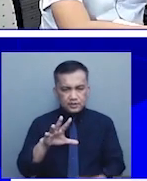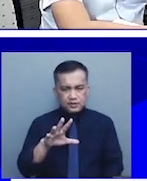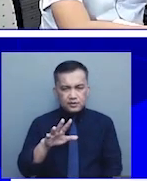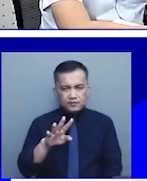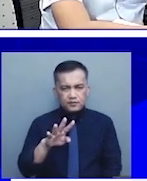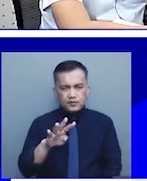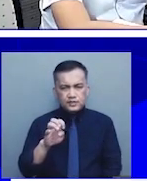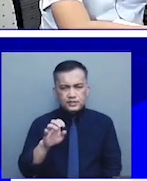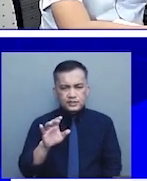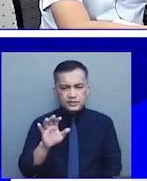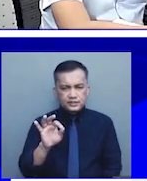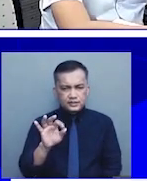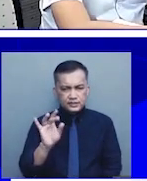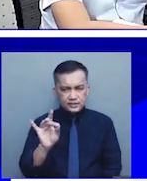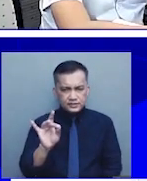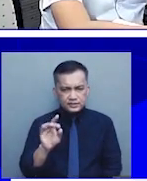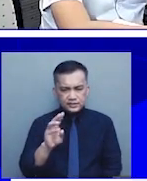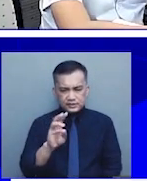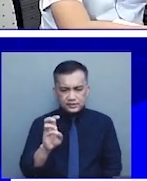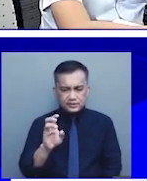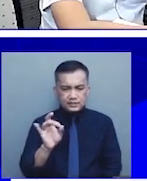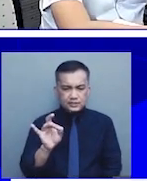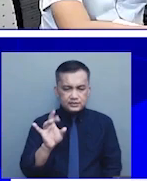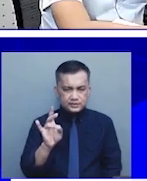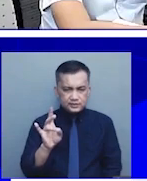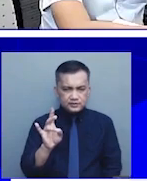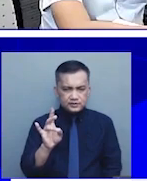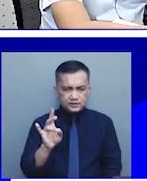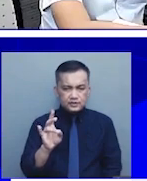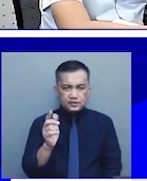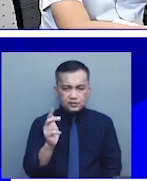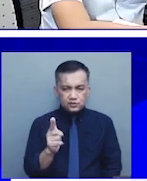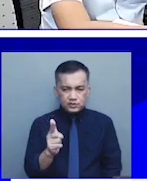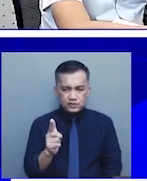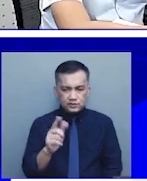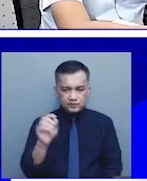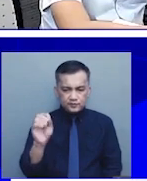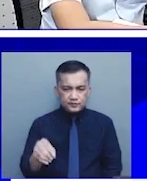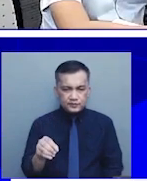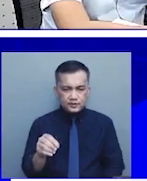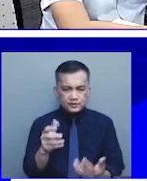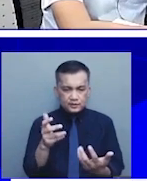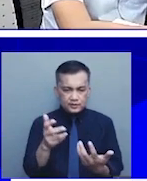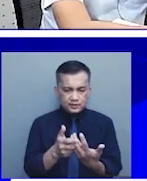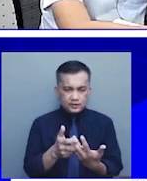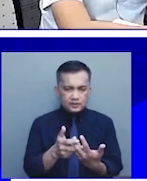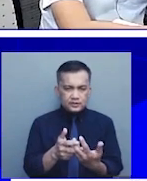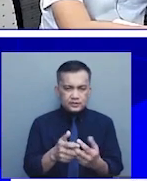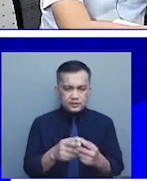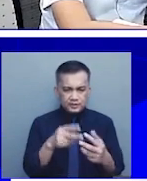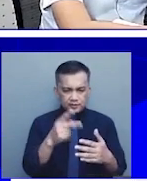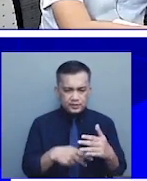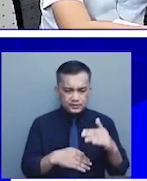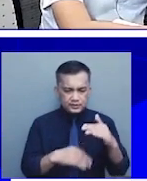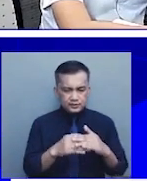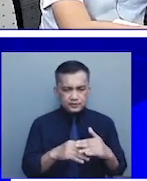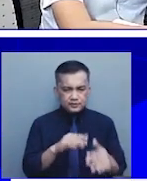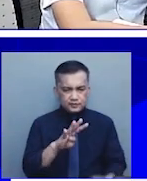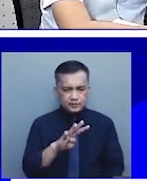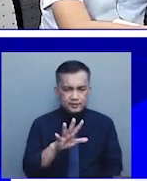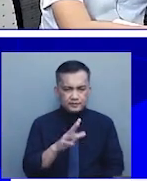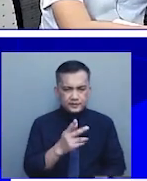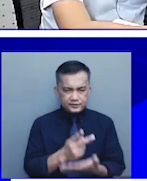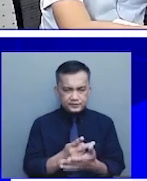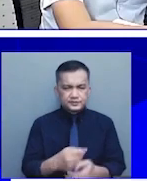At only 687 or mga 20% ay nag-fall doon sa price cap na 45 pesos or